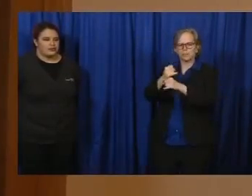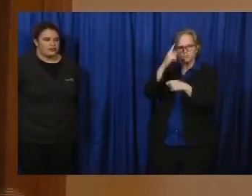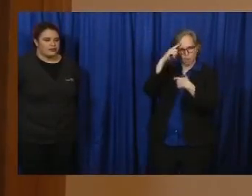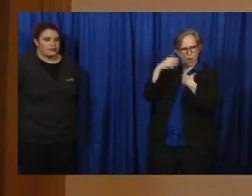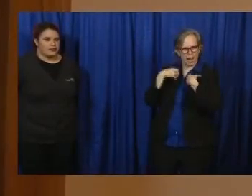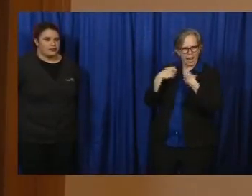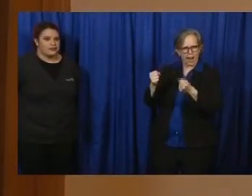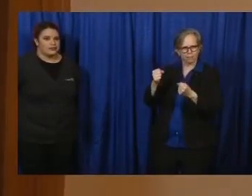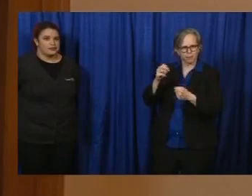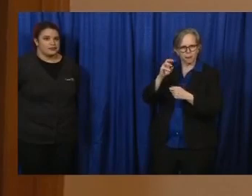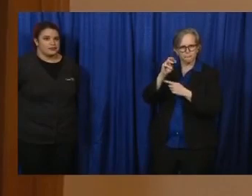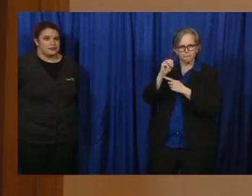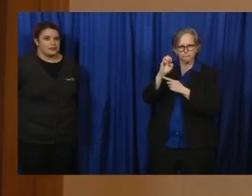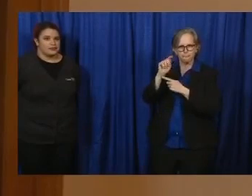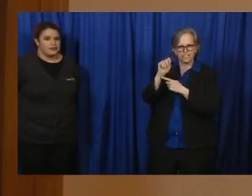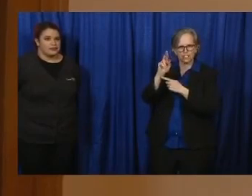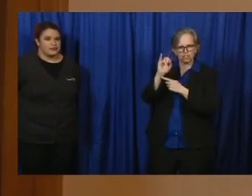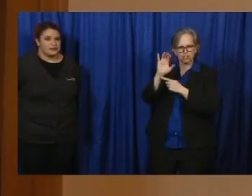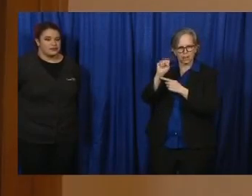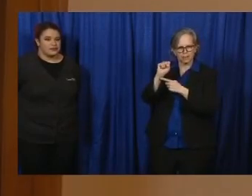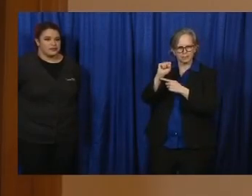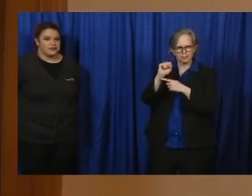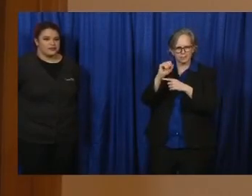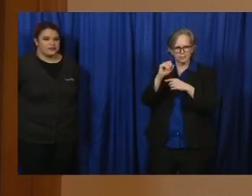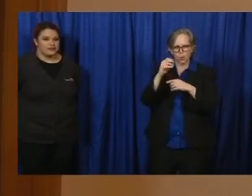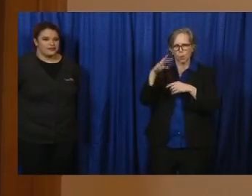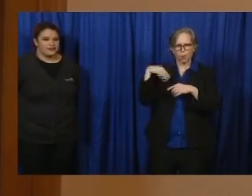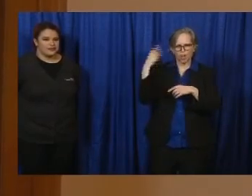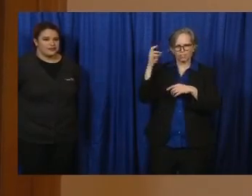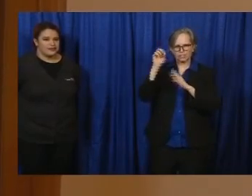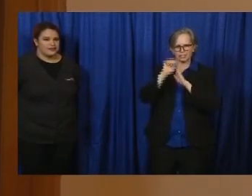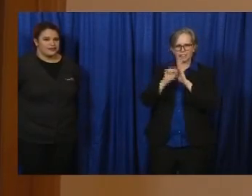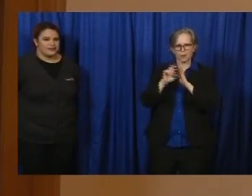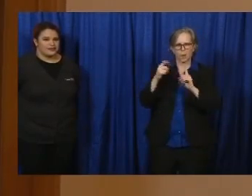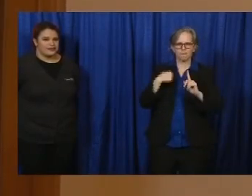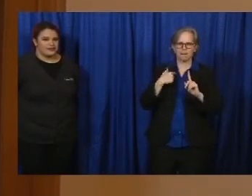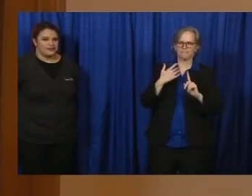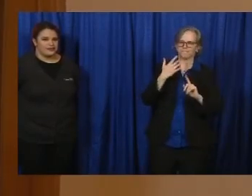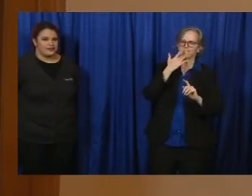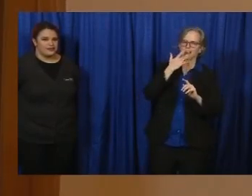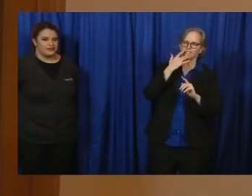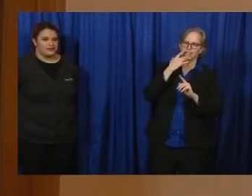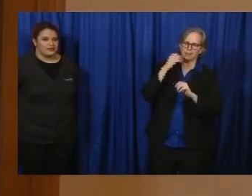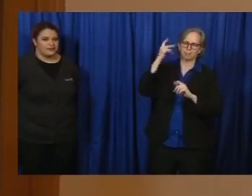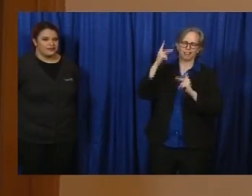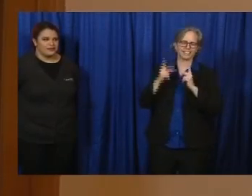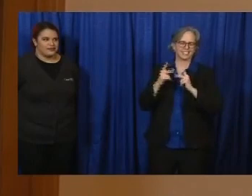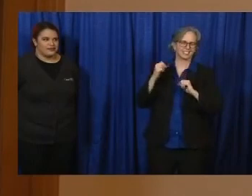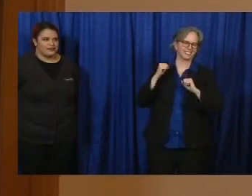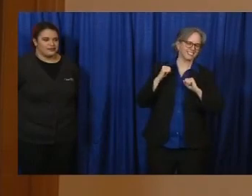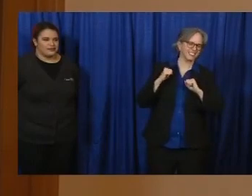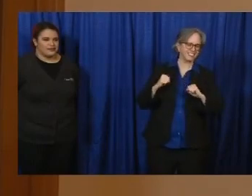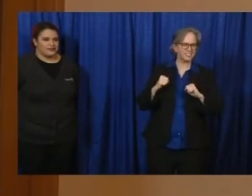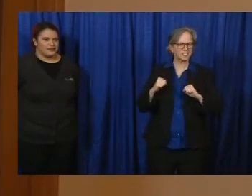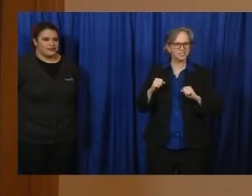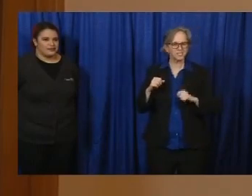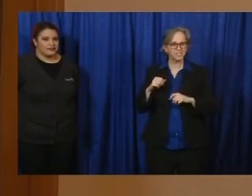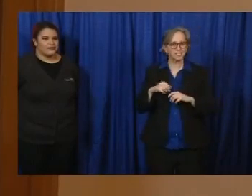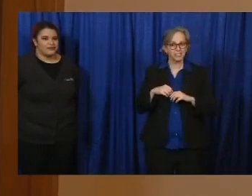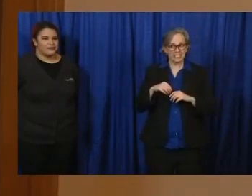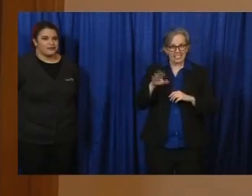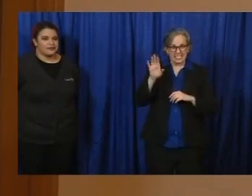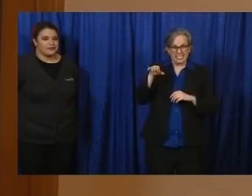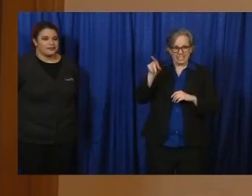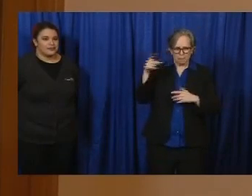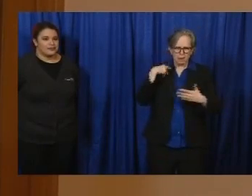my favorite places to go for global metrics. So just give that asterisk. But I've had my team take a look at that, and they